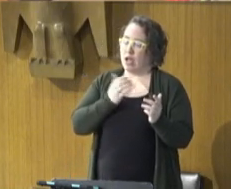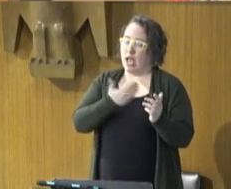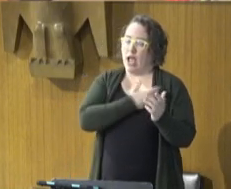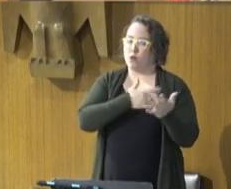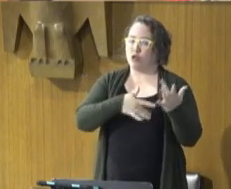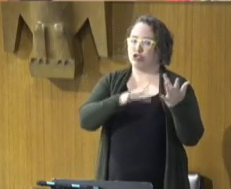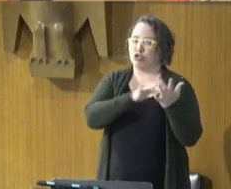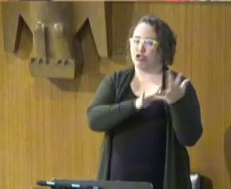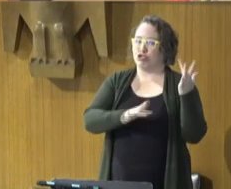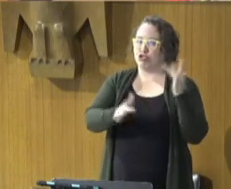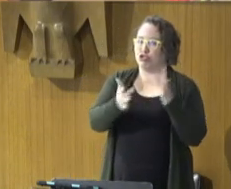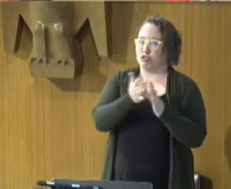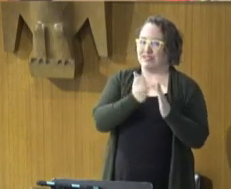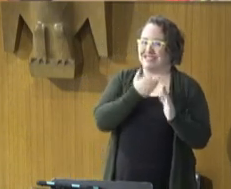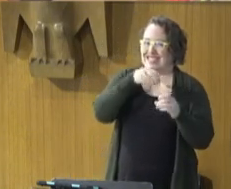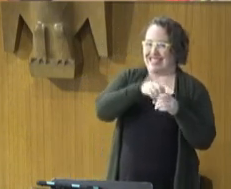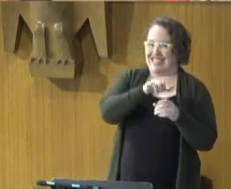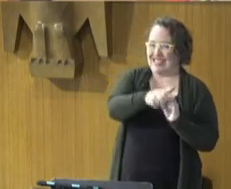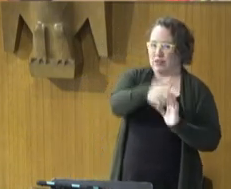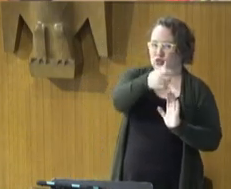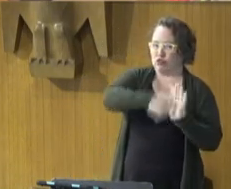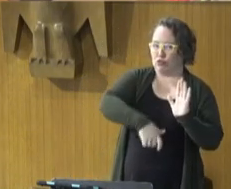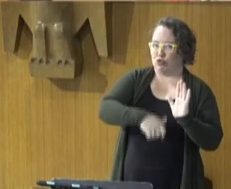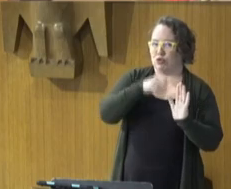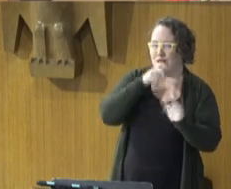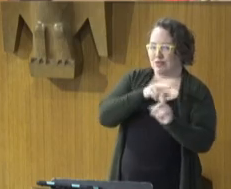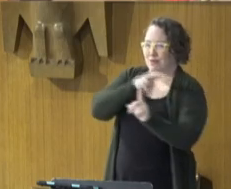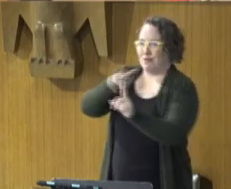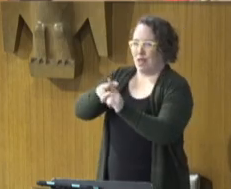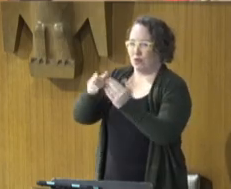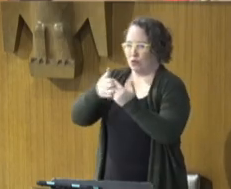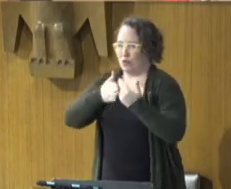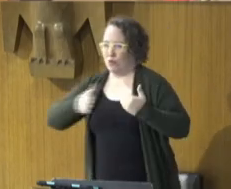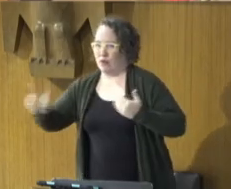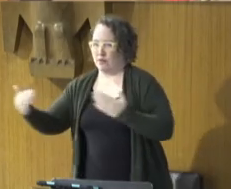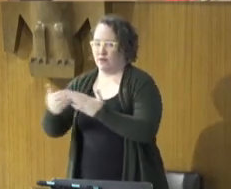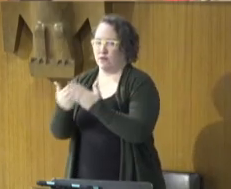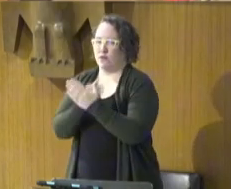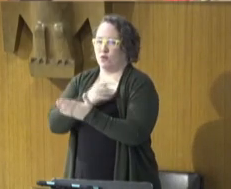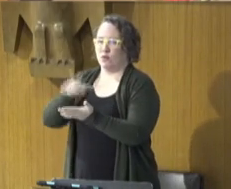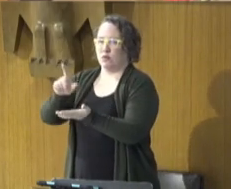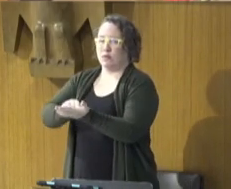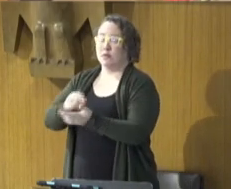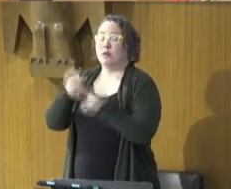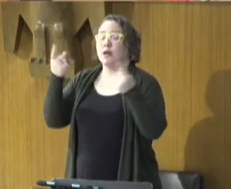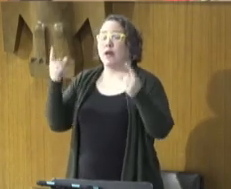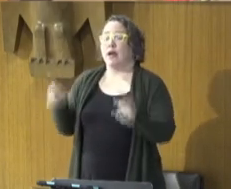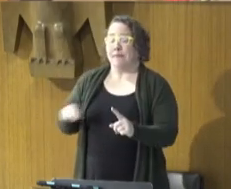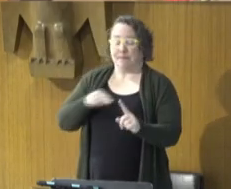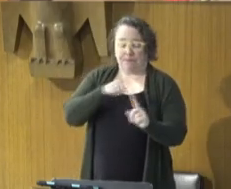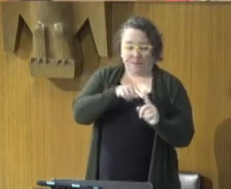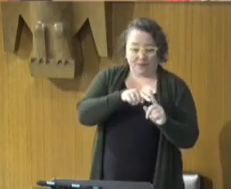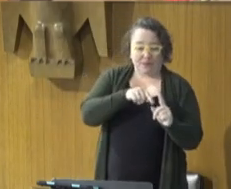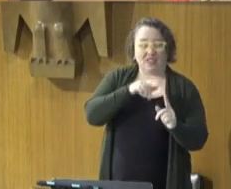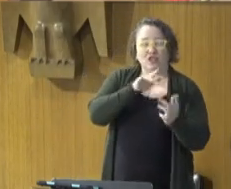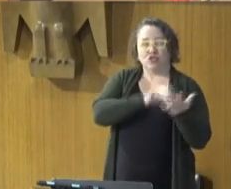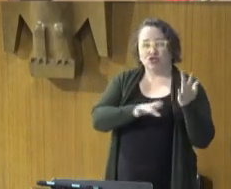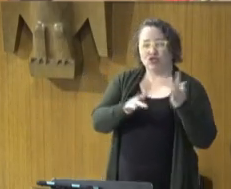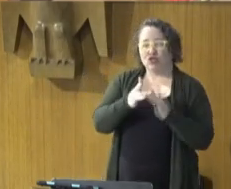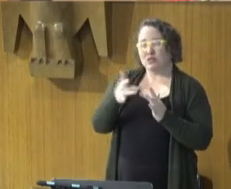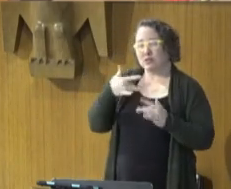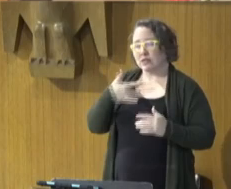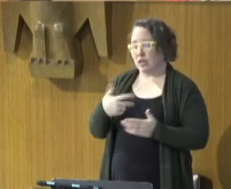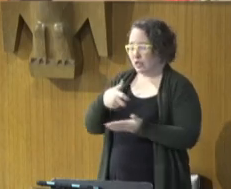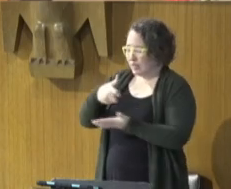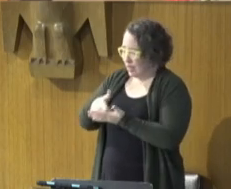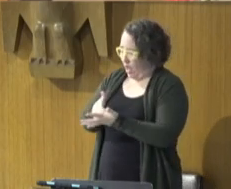Jesus that we get in the rest of the New Testament. The Jesus that we know is willing to heal or talk to anyone at